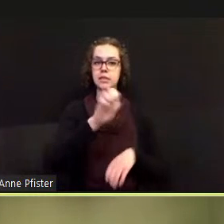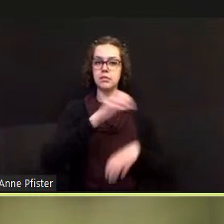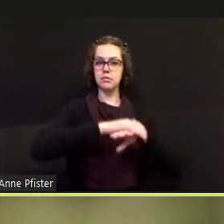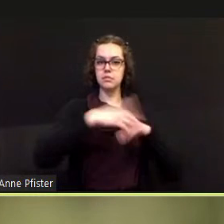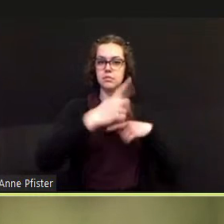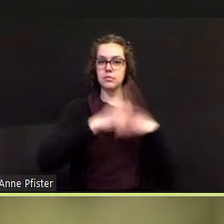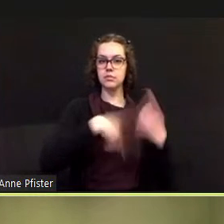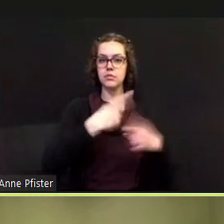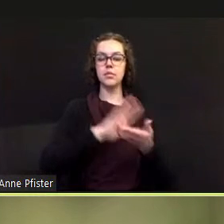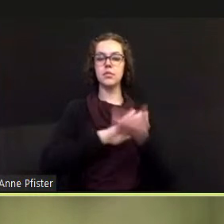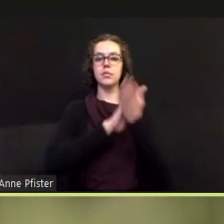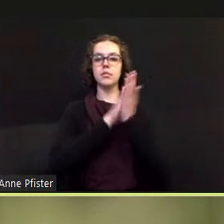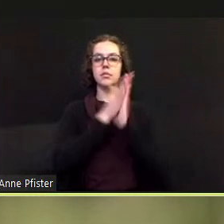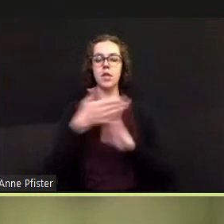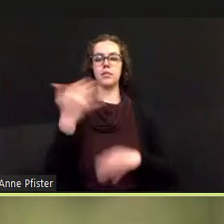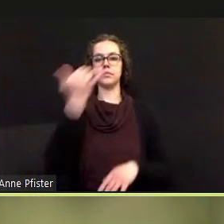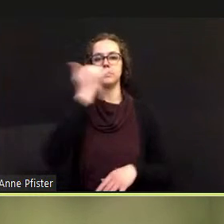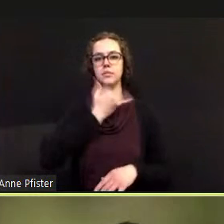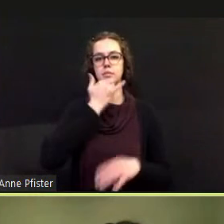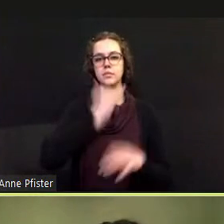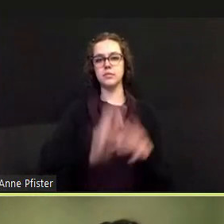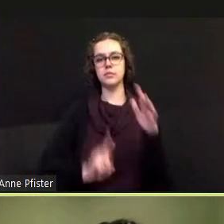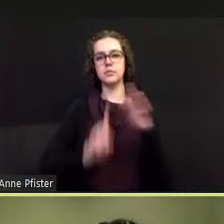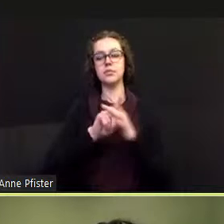that inadvertently indicated guilt.